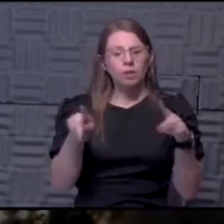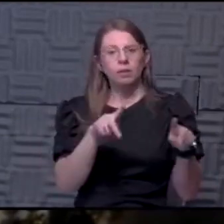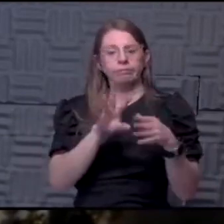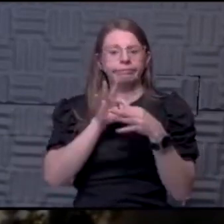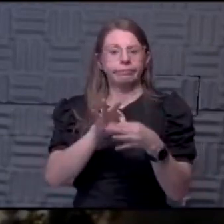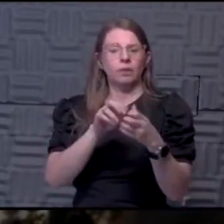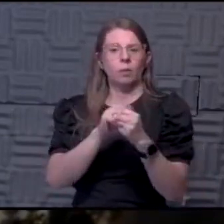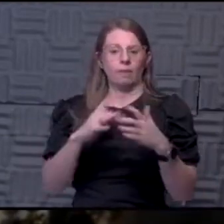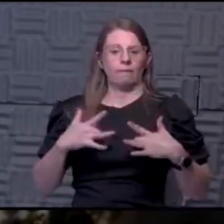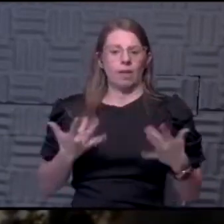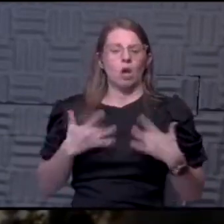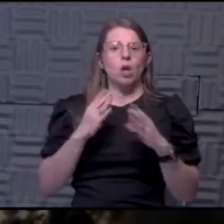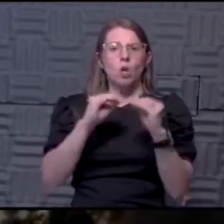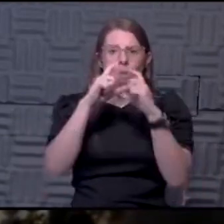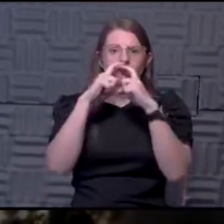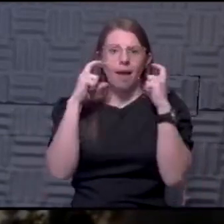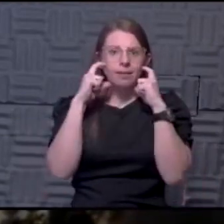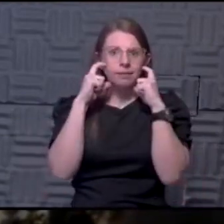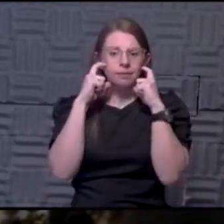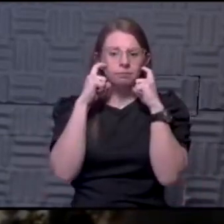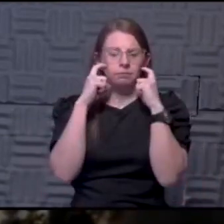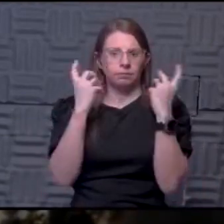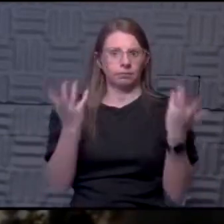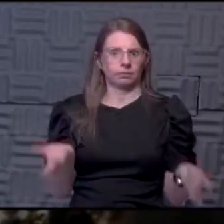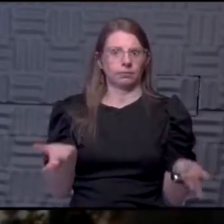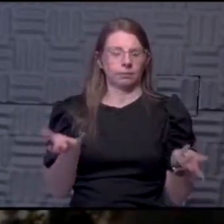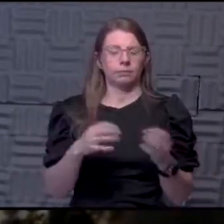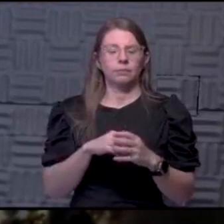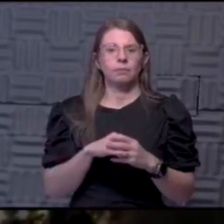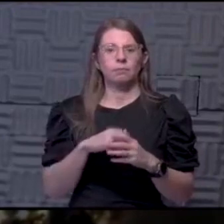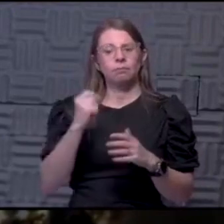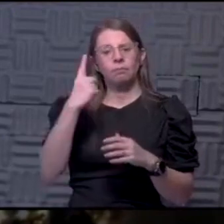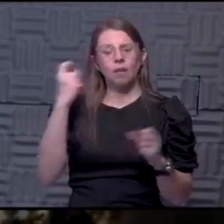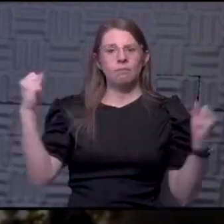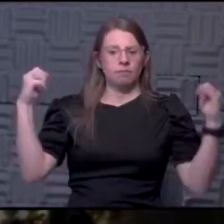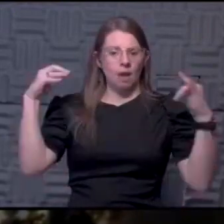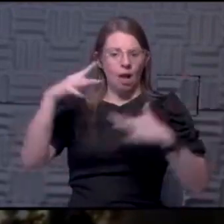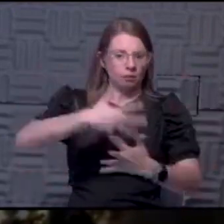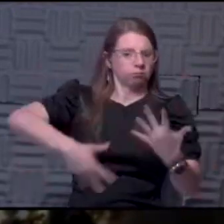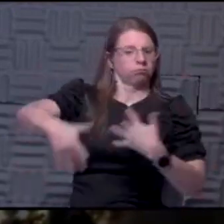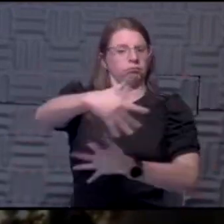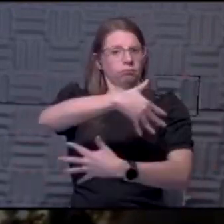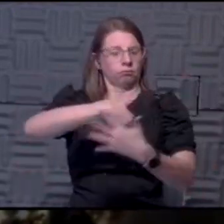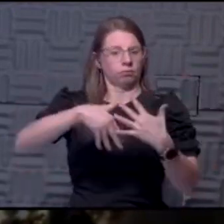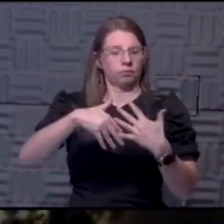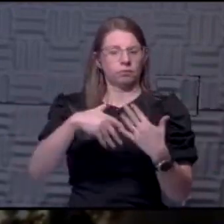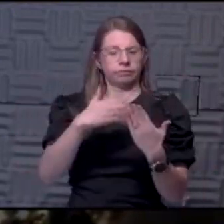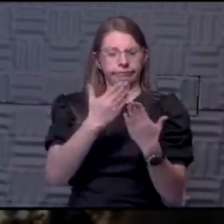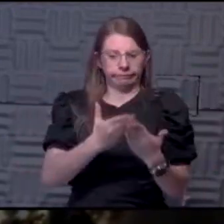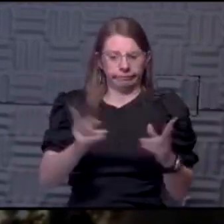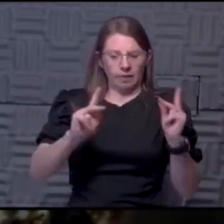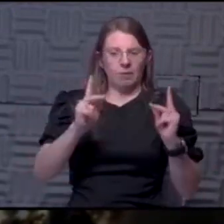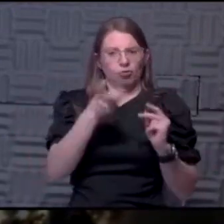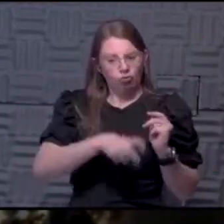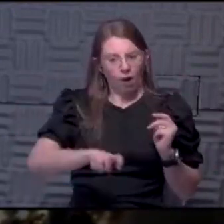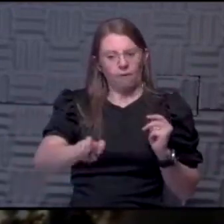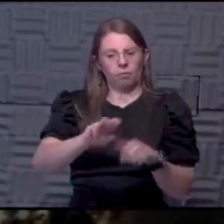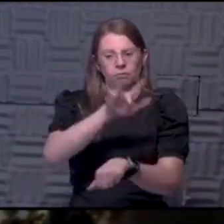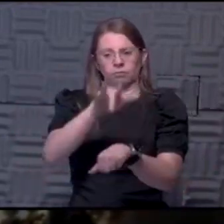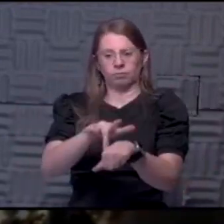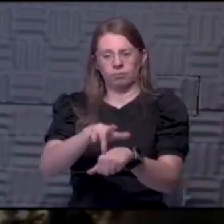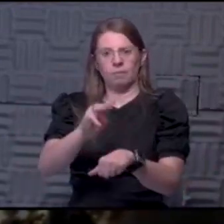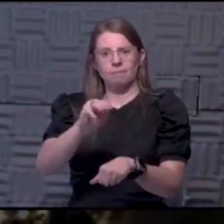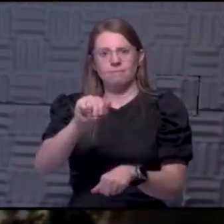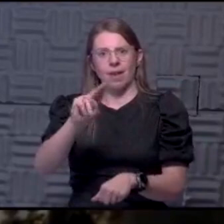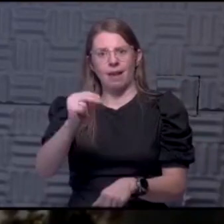and absolutely no masks in sight. Beyond just the mass gathering aspect of the event, the fact that people travel to Manhattan and back,